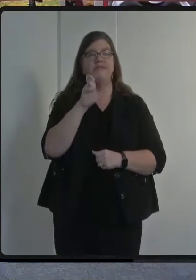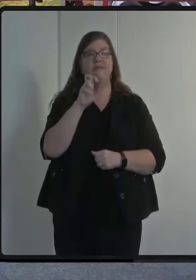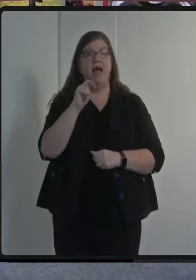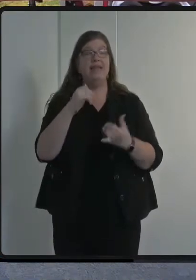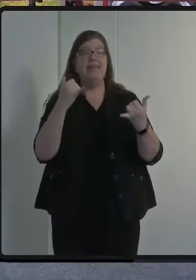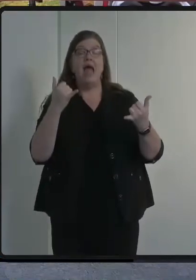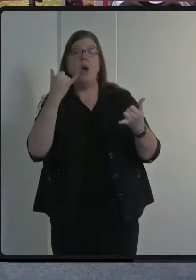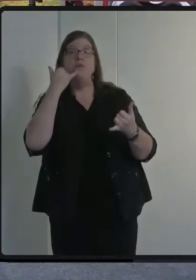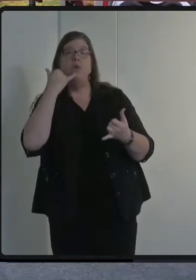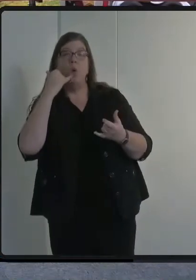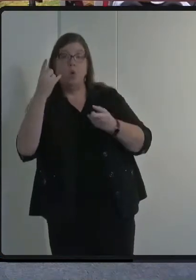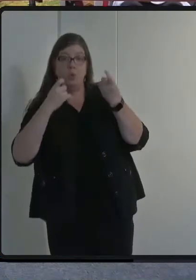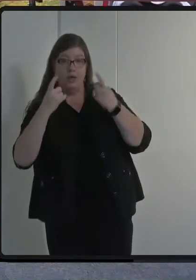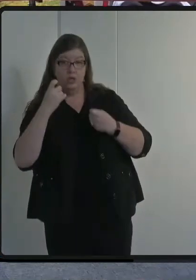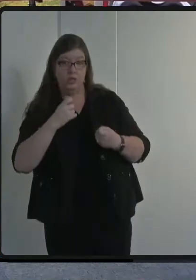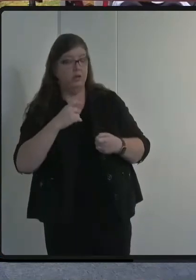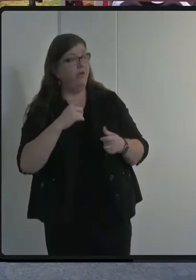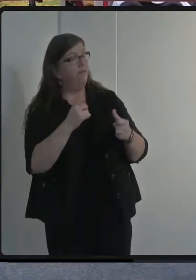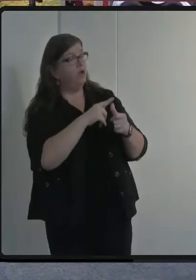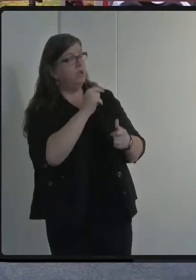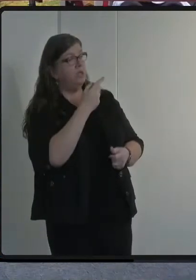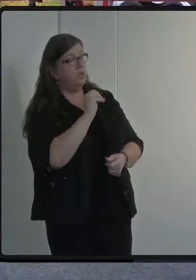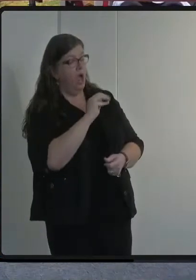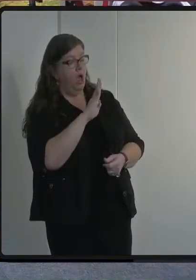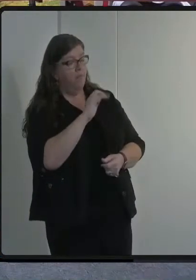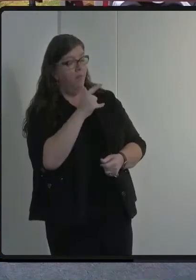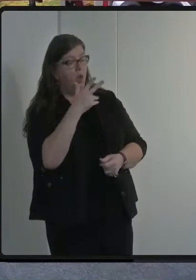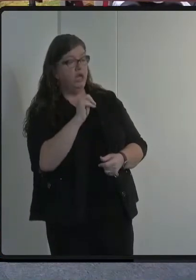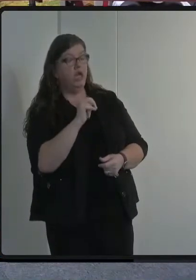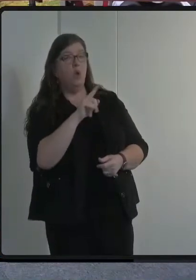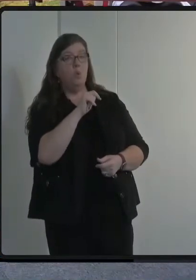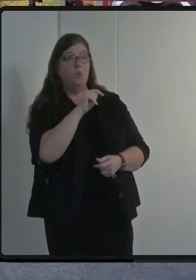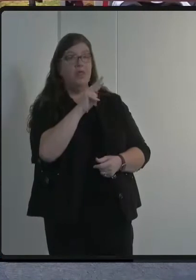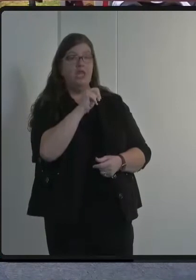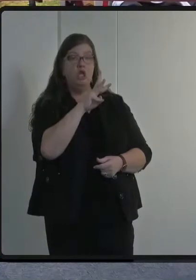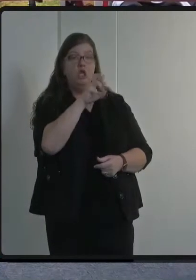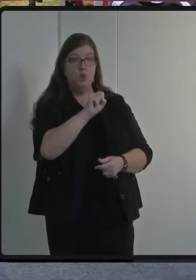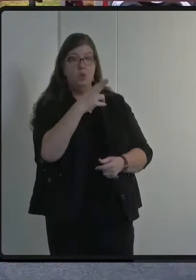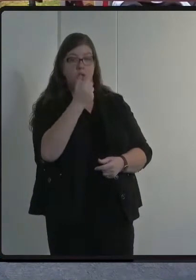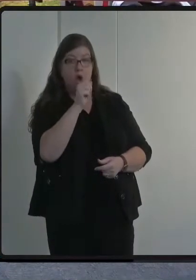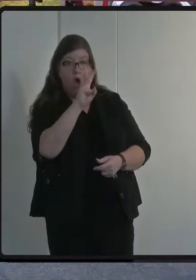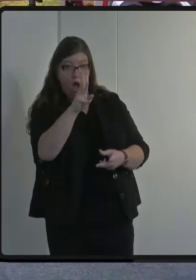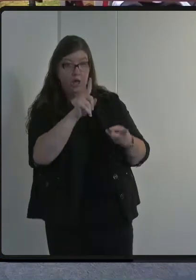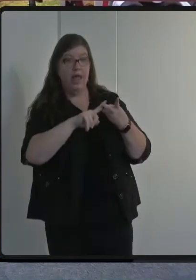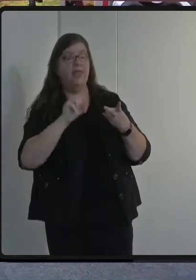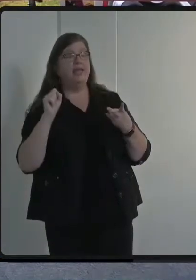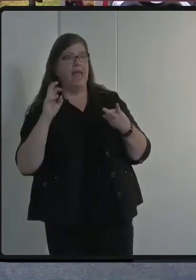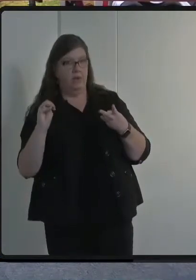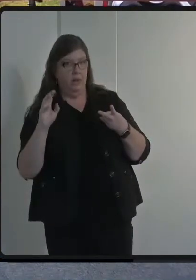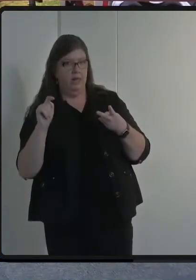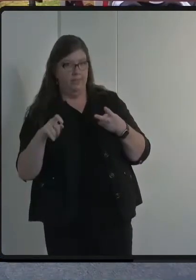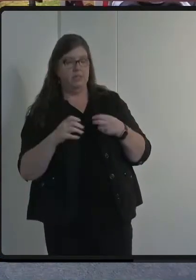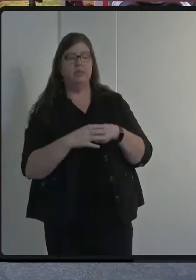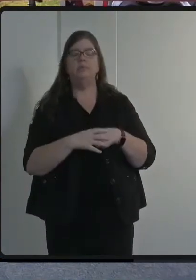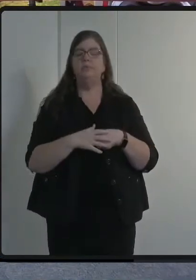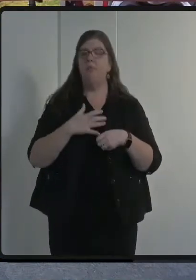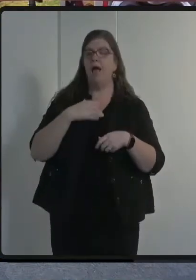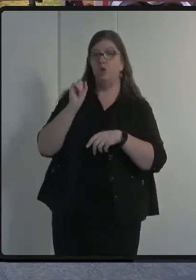phone. Yes, first up is Tom Bolton with Newshawk, to be followed by Laura Place with Santa Maria Times. My first question